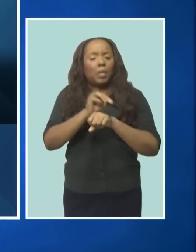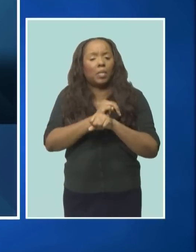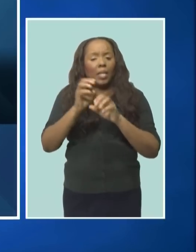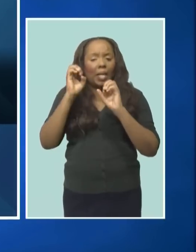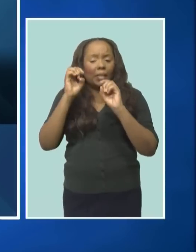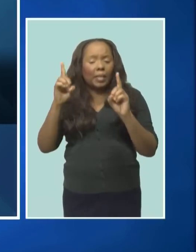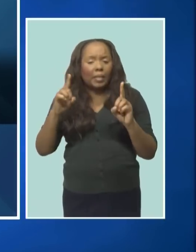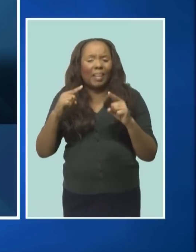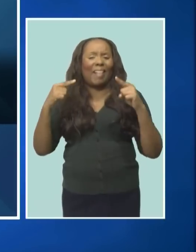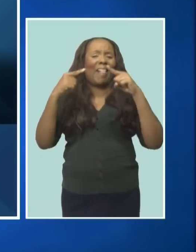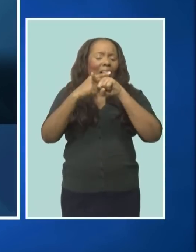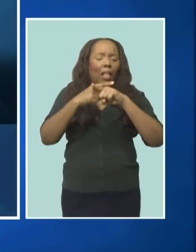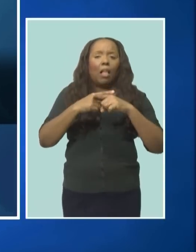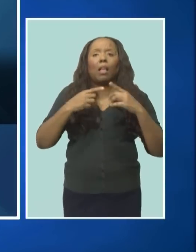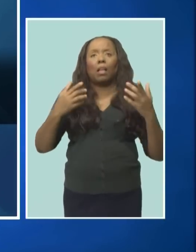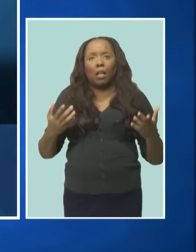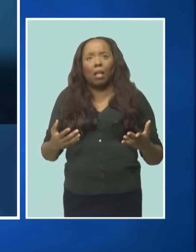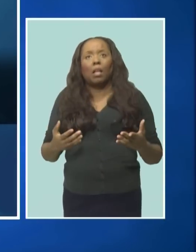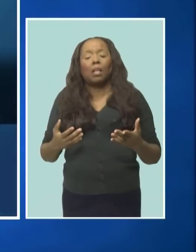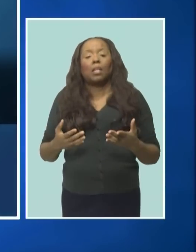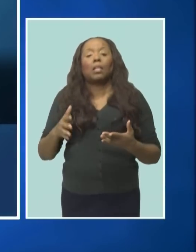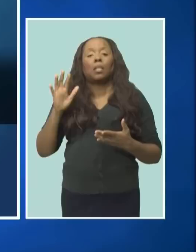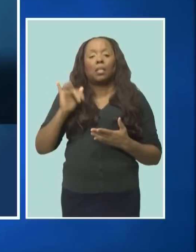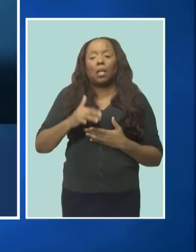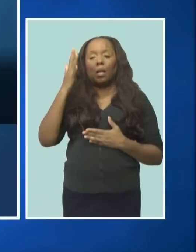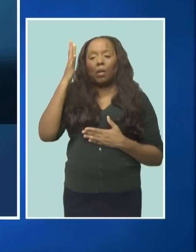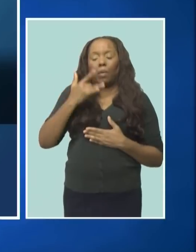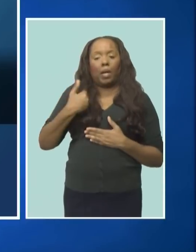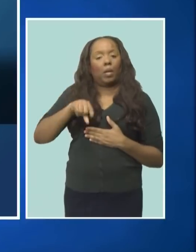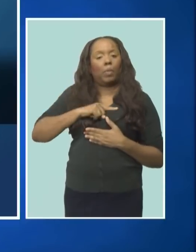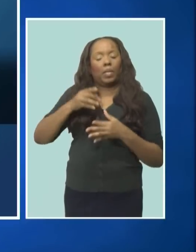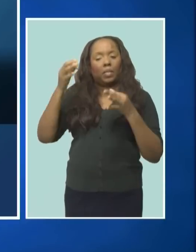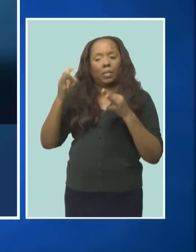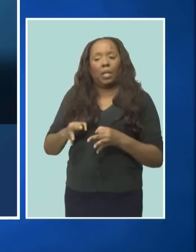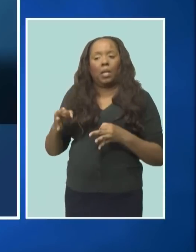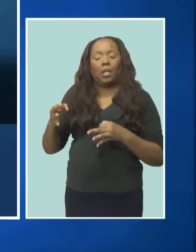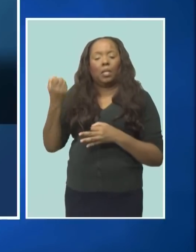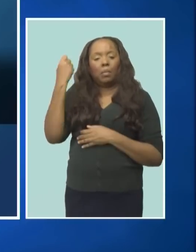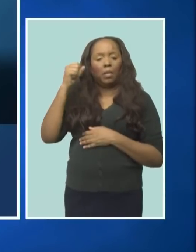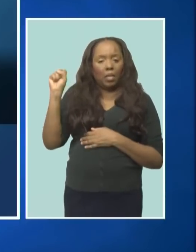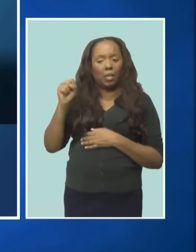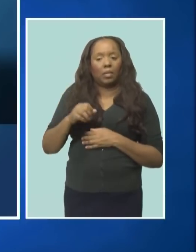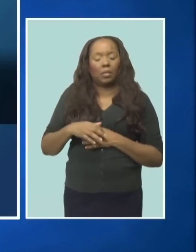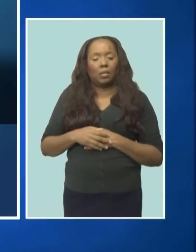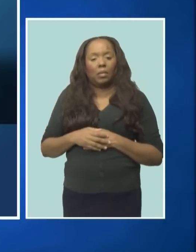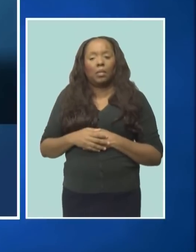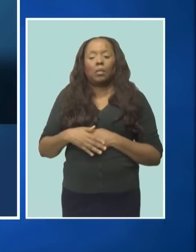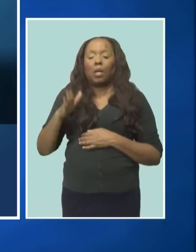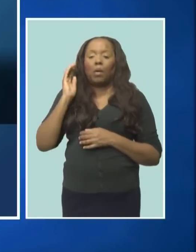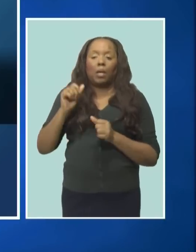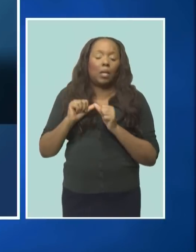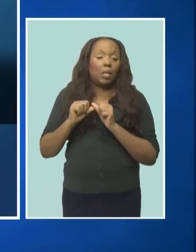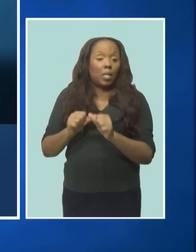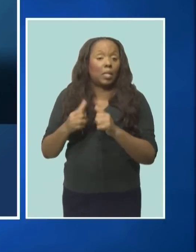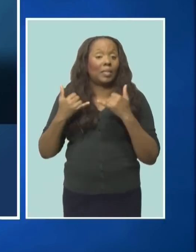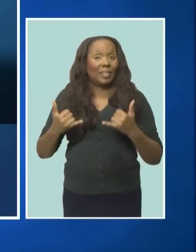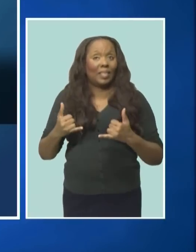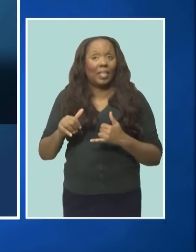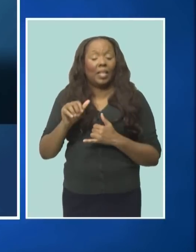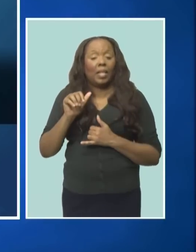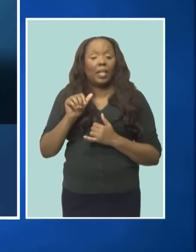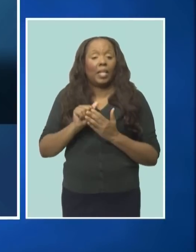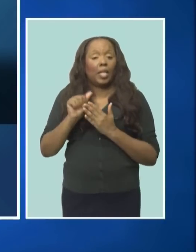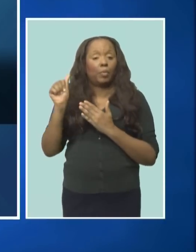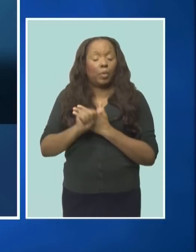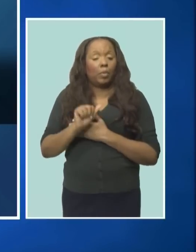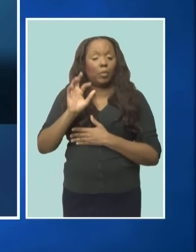of the Public Service have contributed to the union's decision to take protest action. The action will continue today, April the